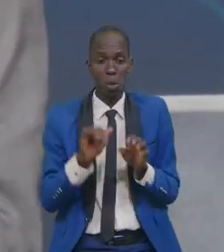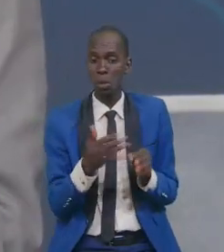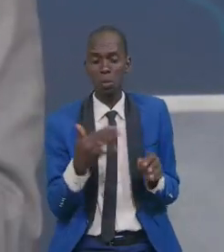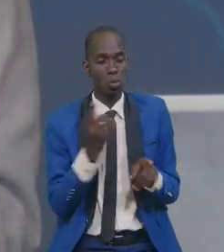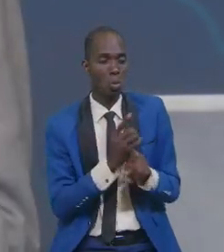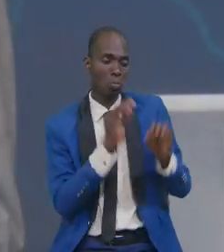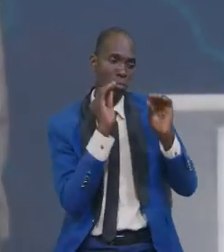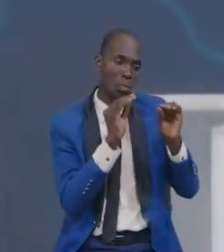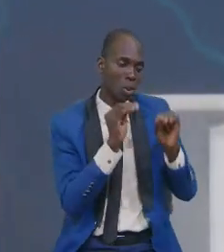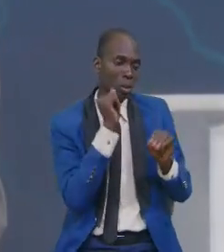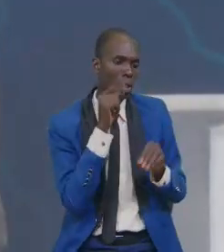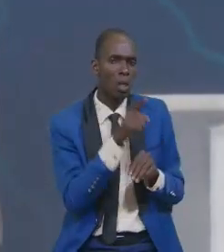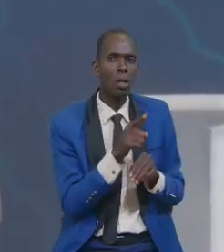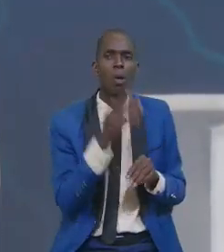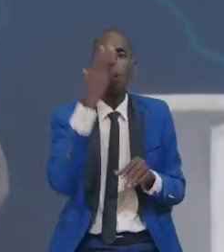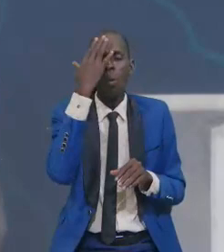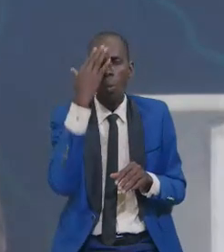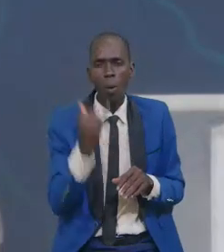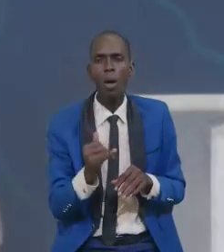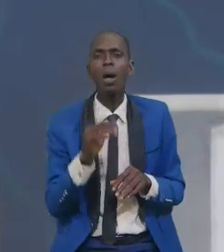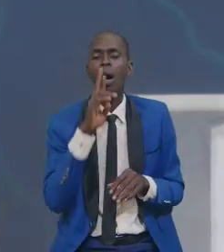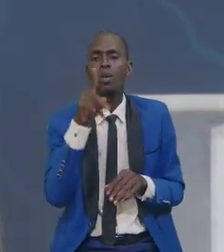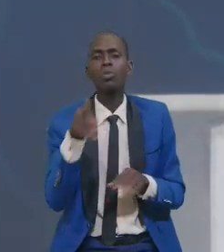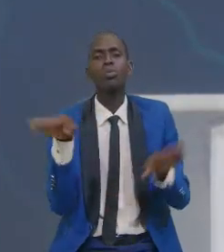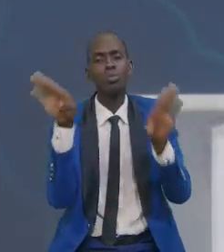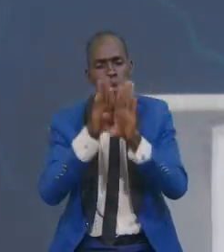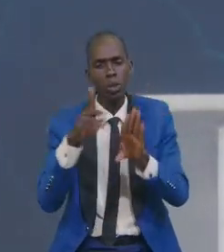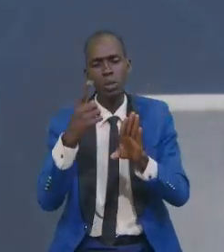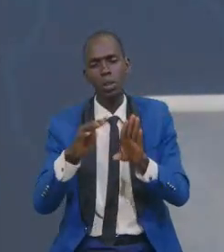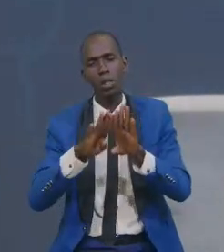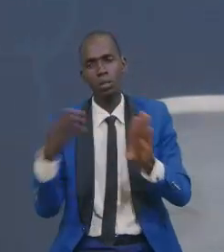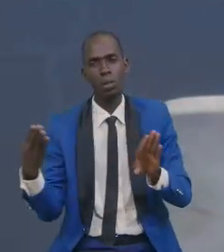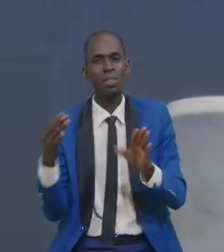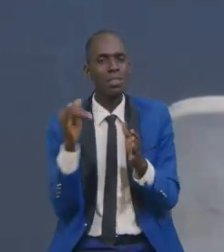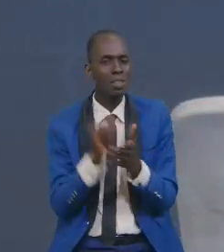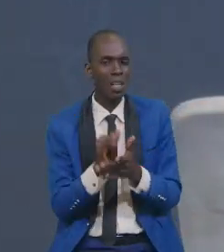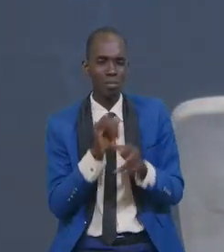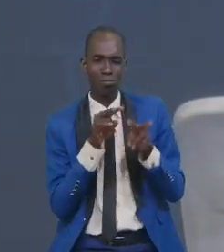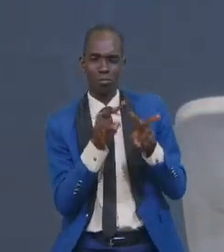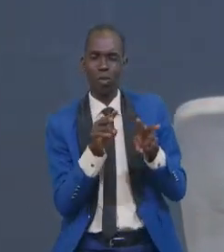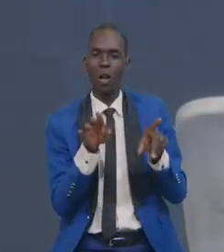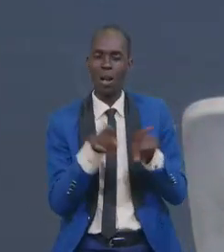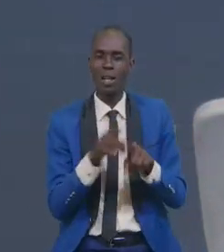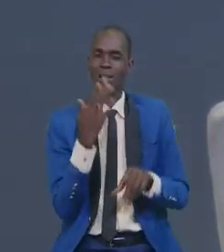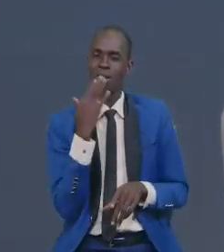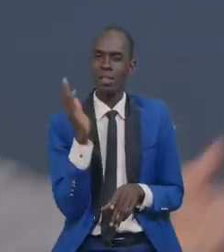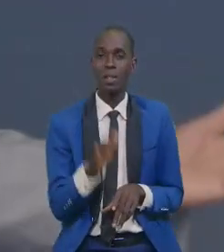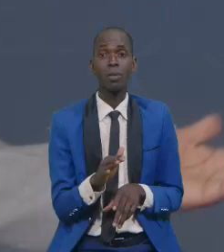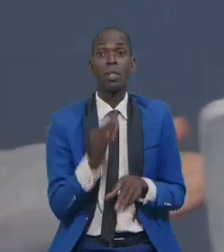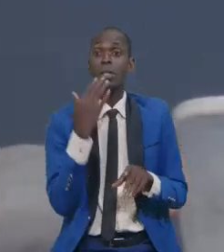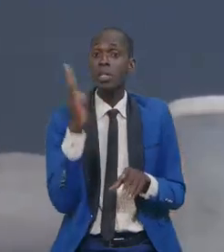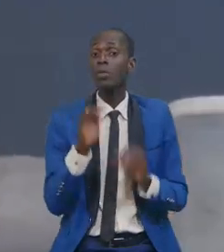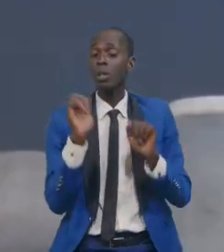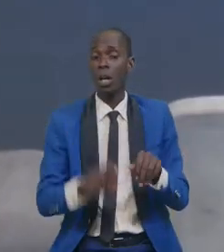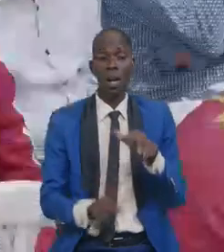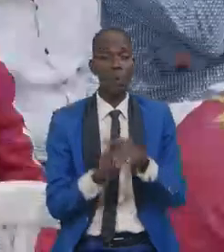her why lock the door. That's an appearance of evil. Evil can come like that, and